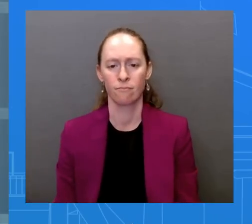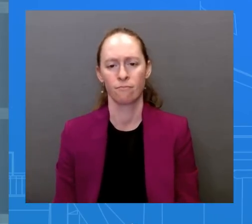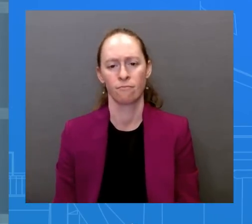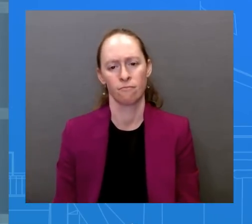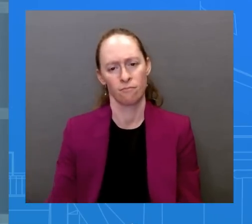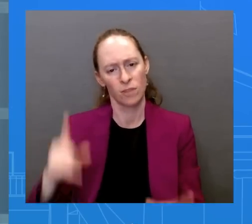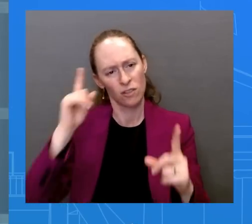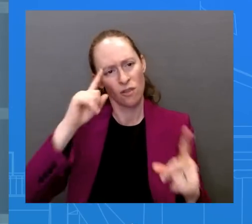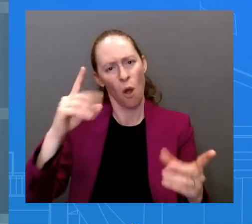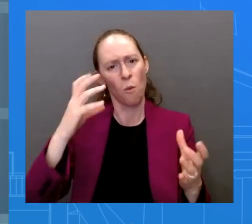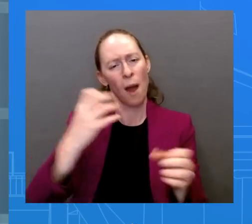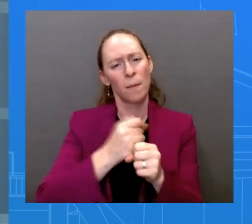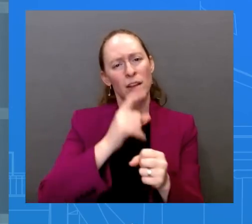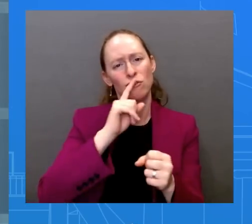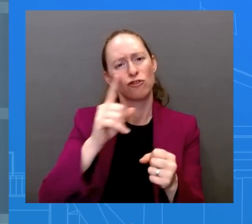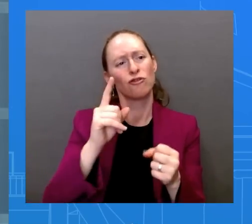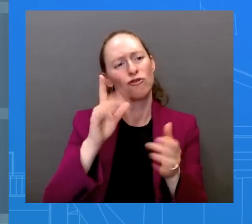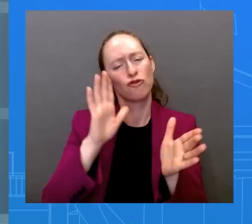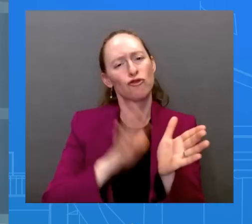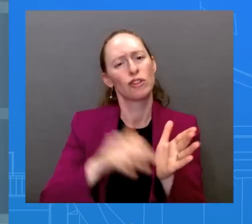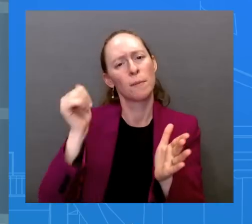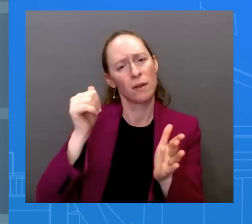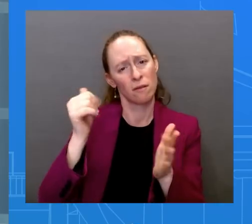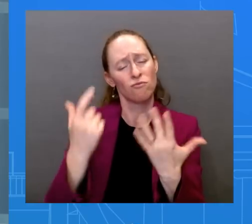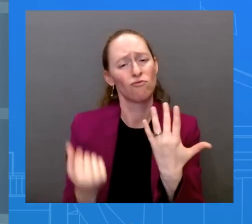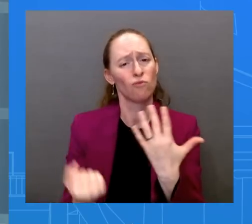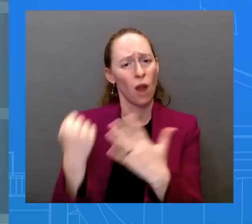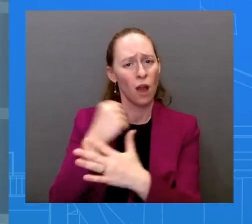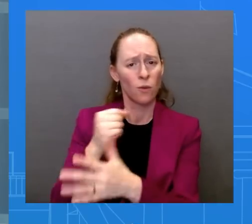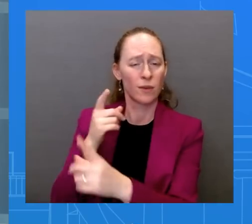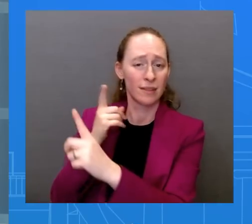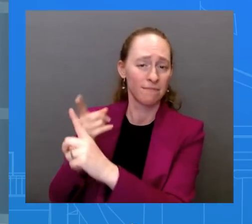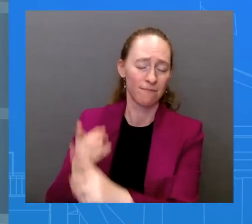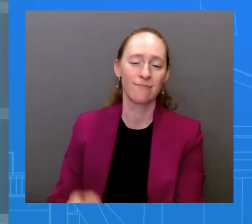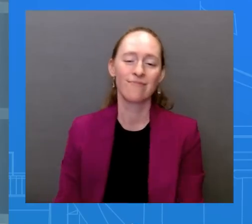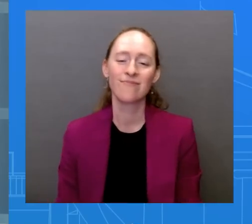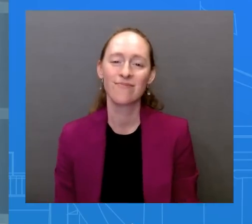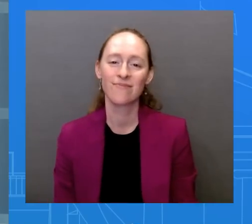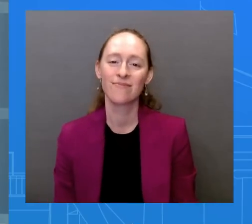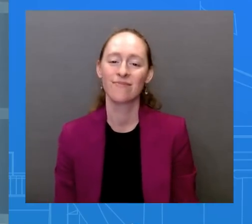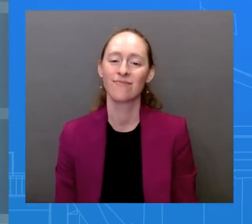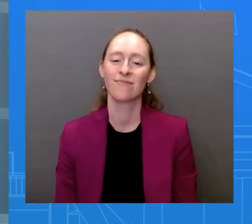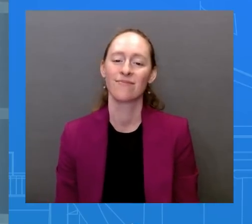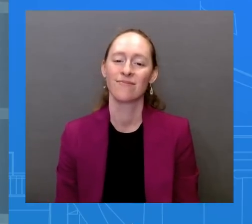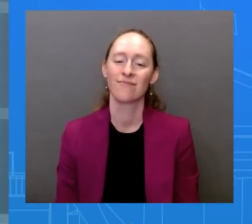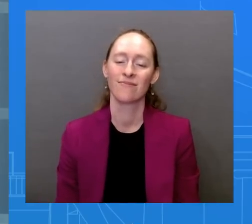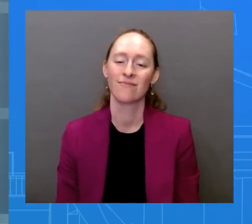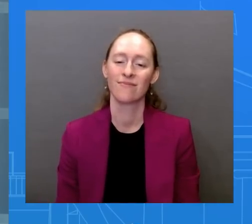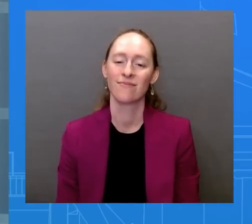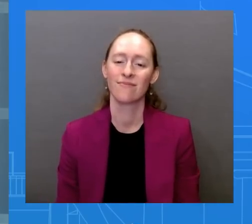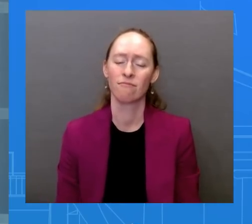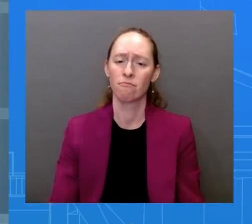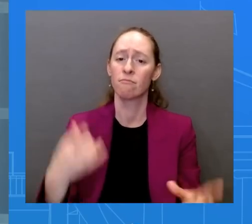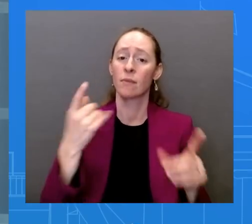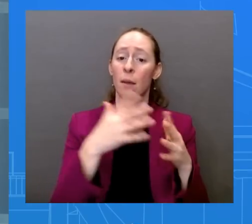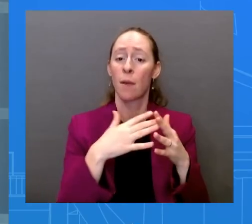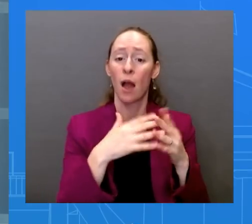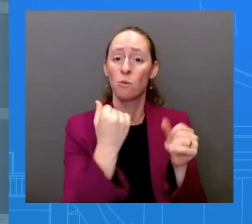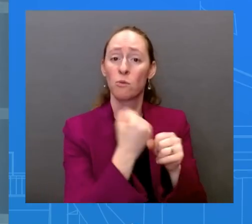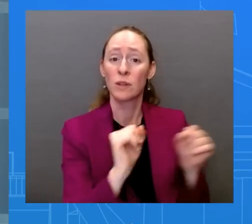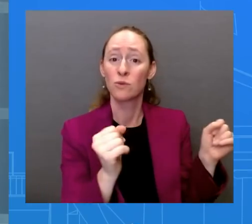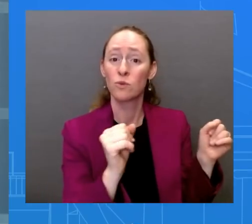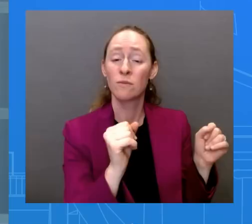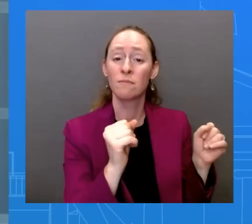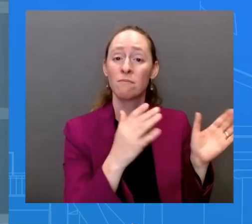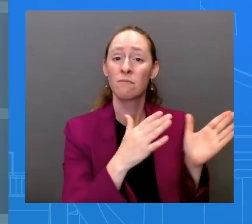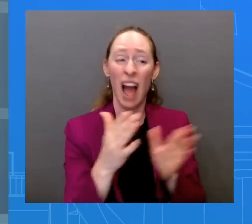economy a priority for the American people. And you think about the American Rescue Plan, Republicans didn't vote for that. You think about the Inflation Reduction